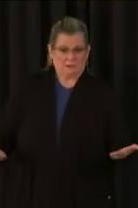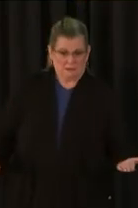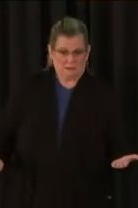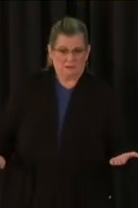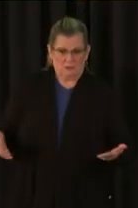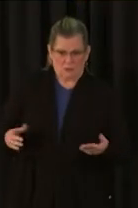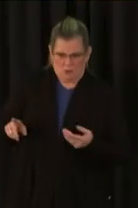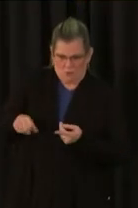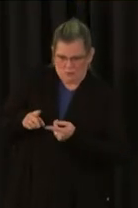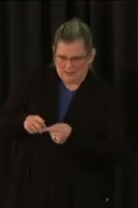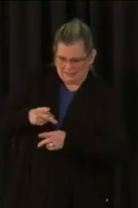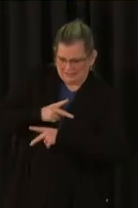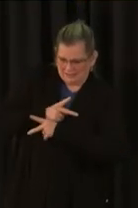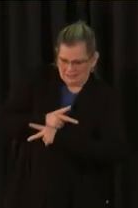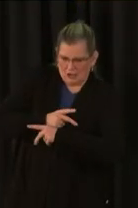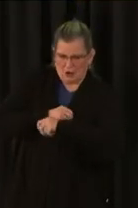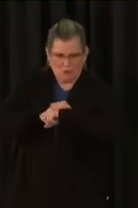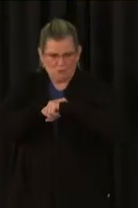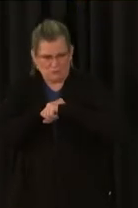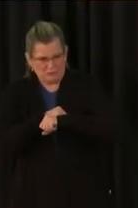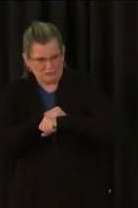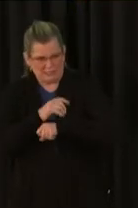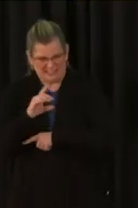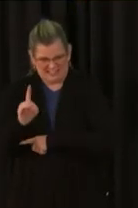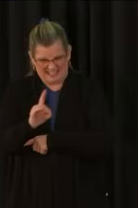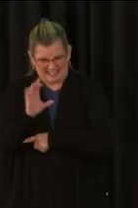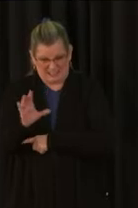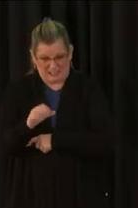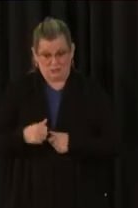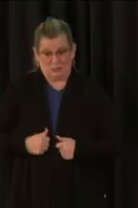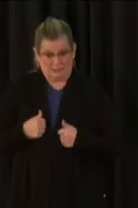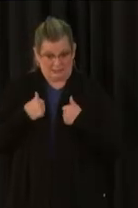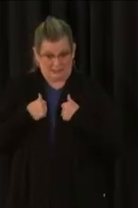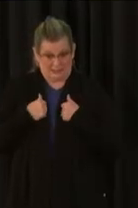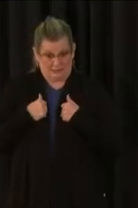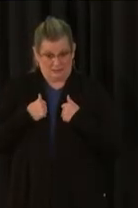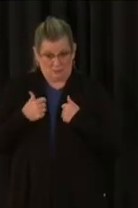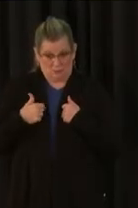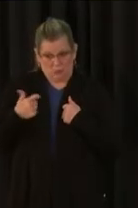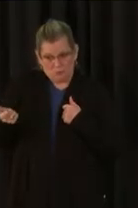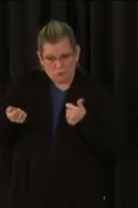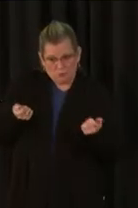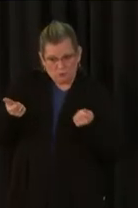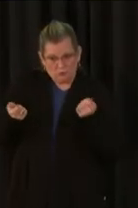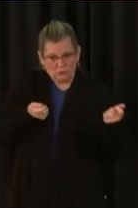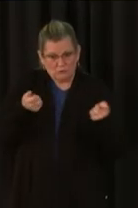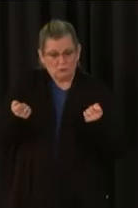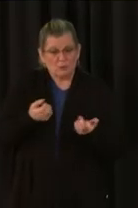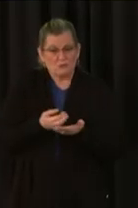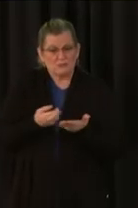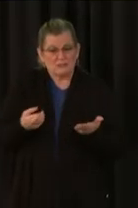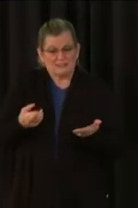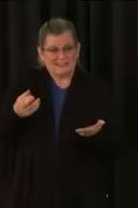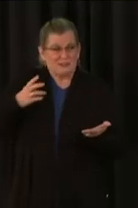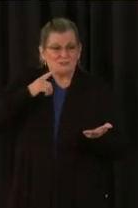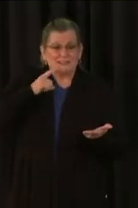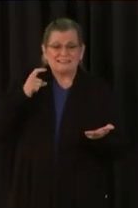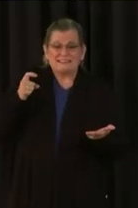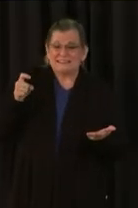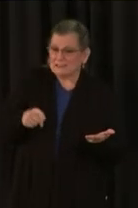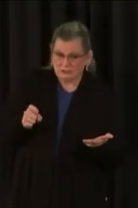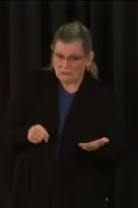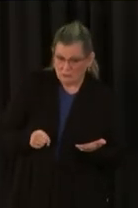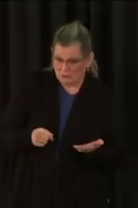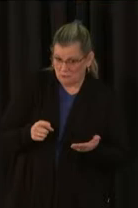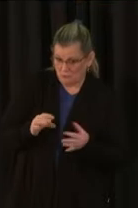of Columbia, and that they are bringing in all the resources necessary to coordinate with law enforcement